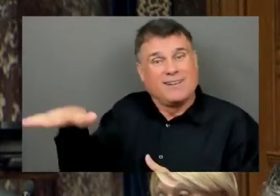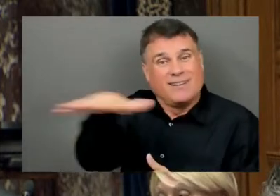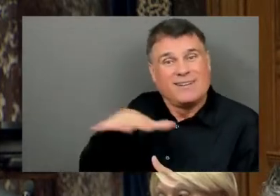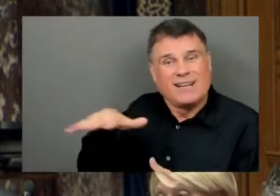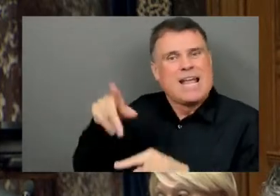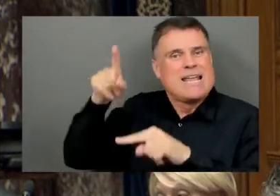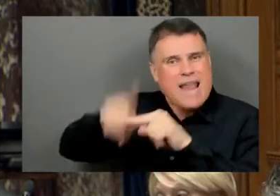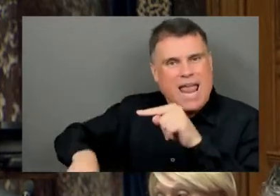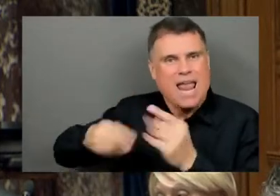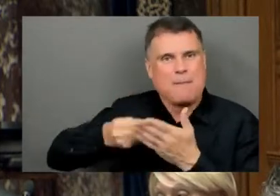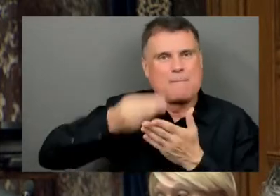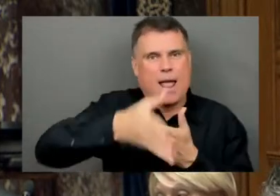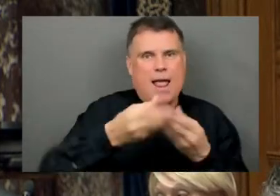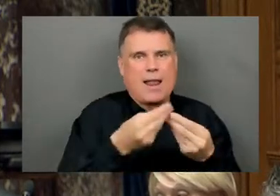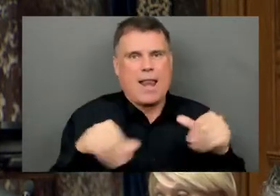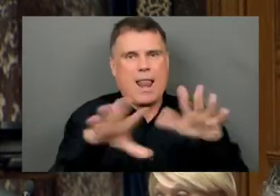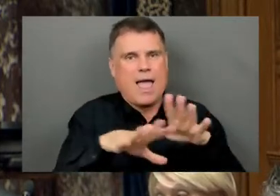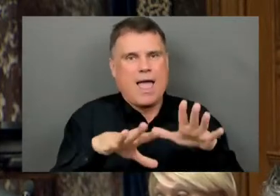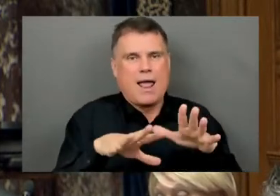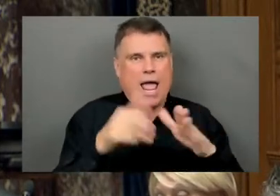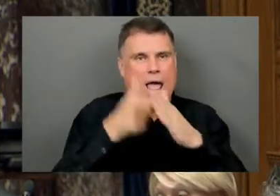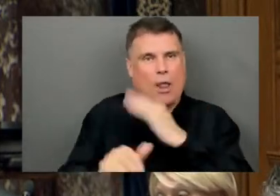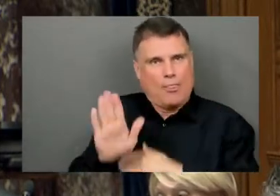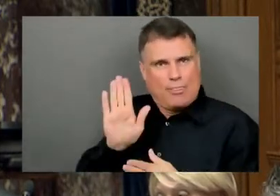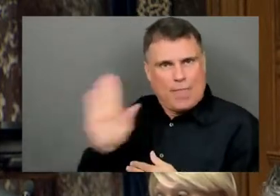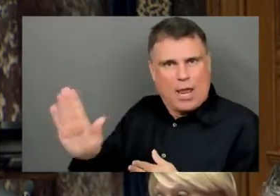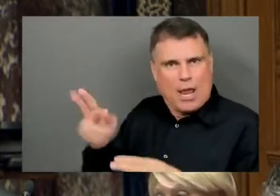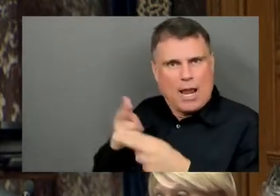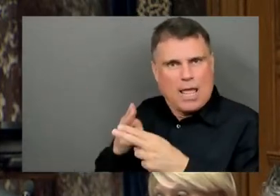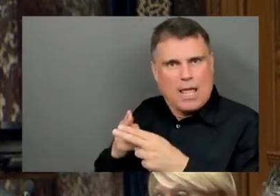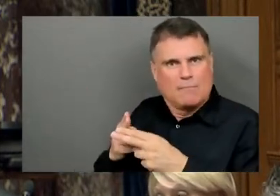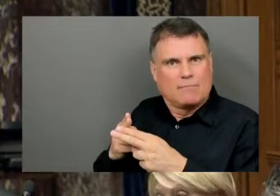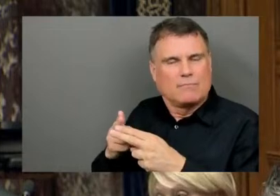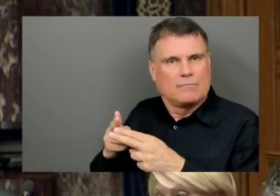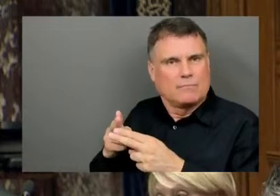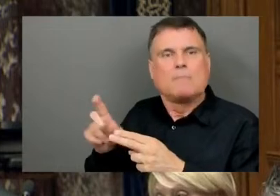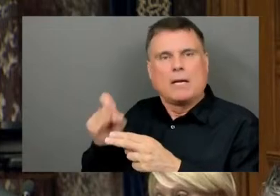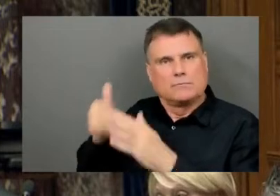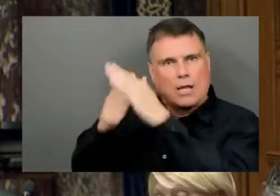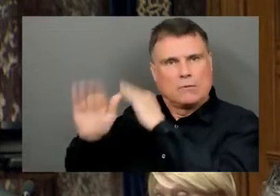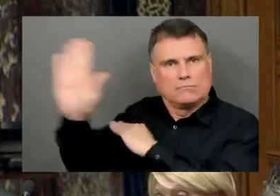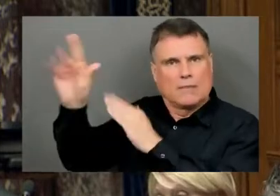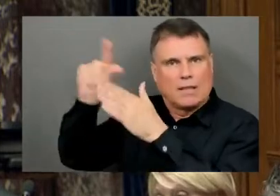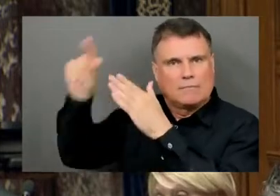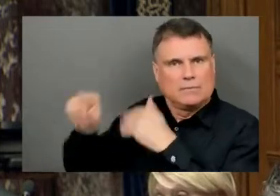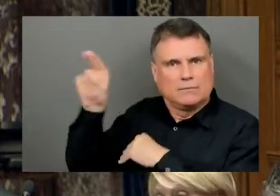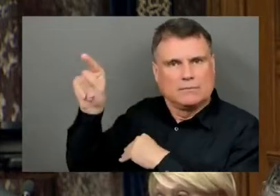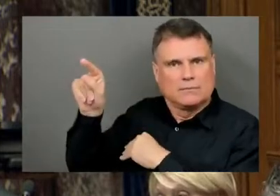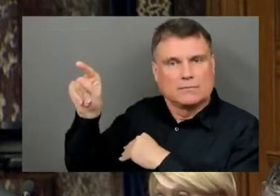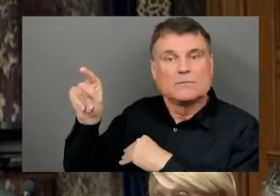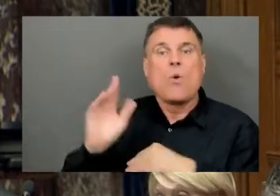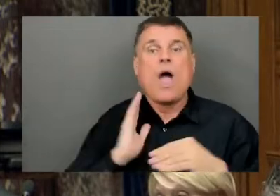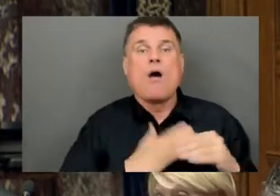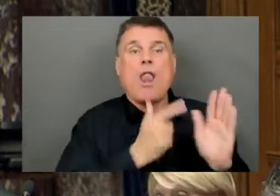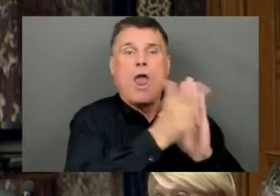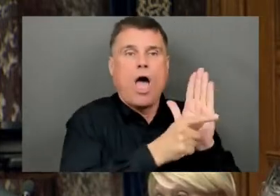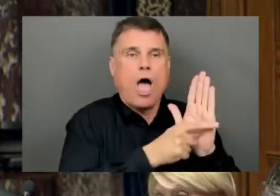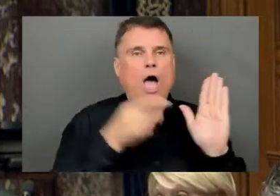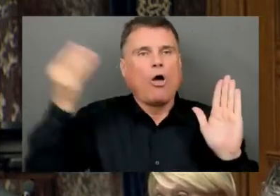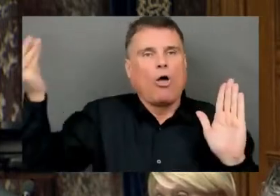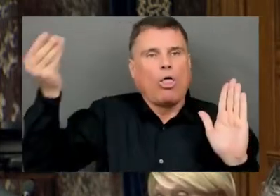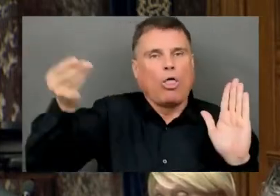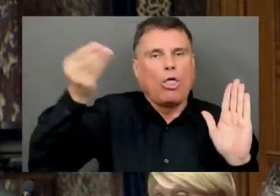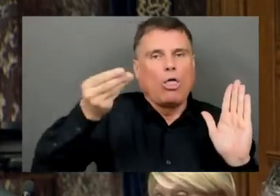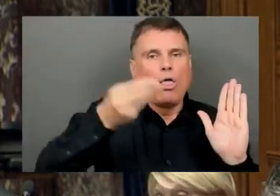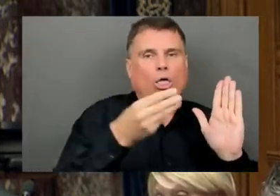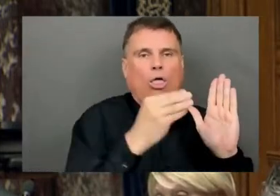laws are often based on past colonial ideas and practices, which were inherently racist and harmful. That's why we are working